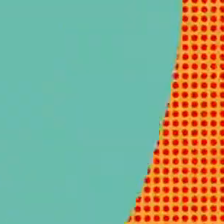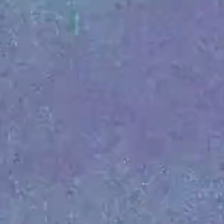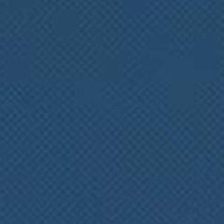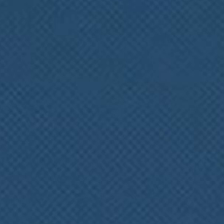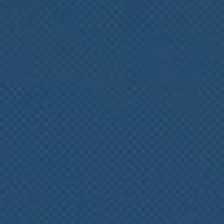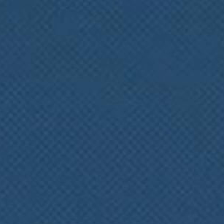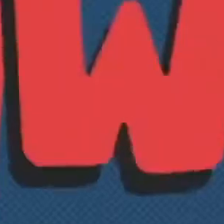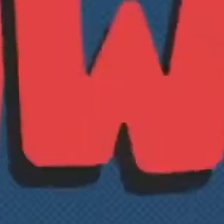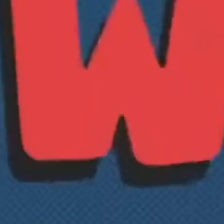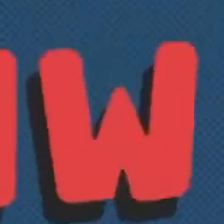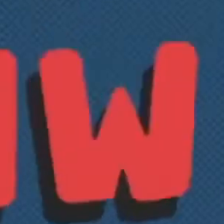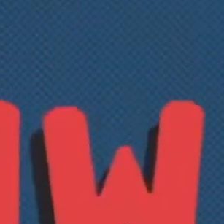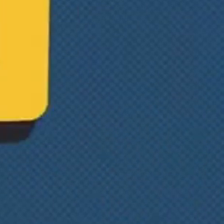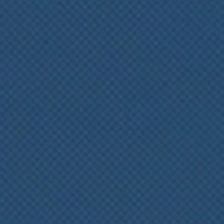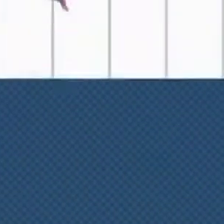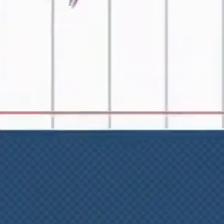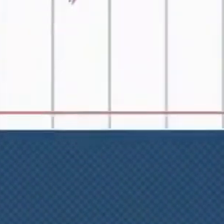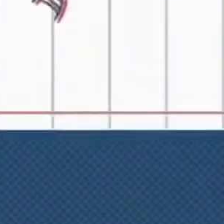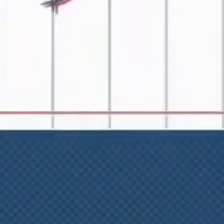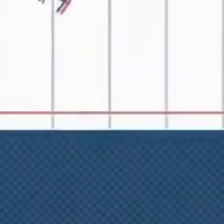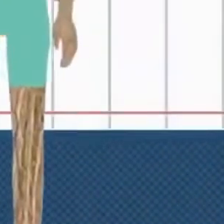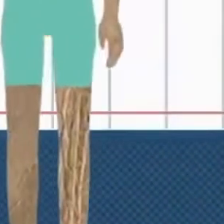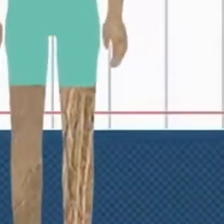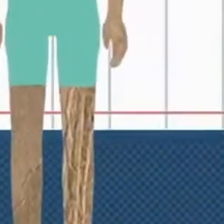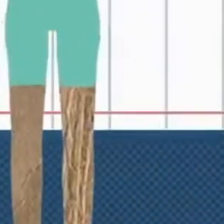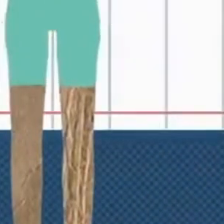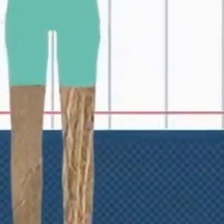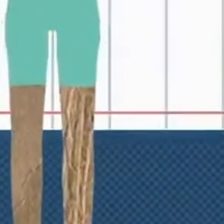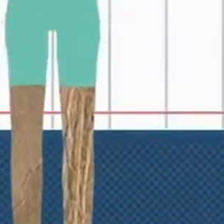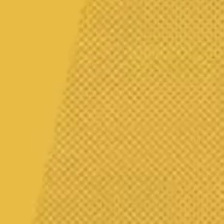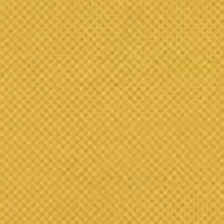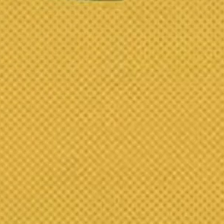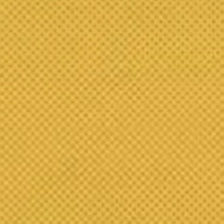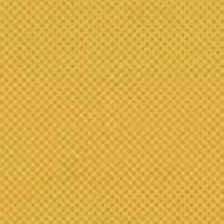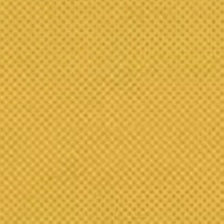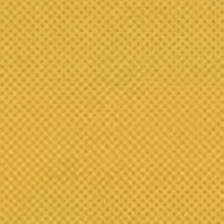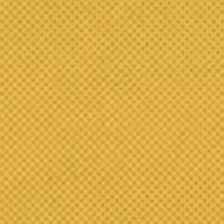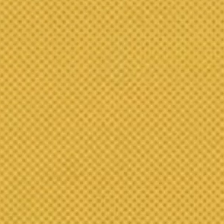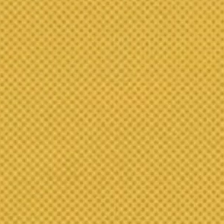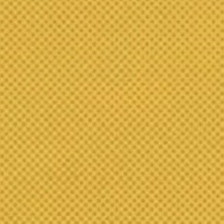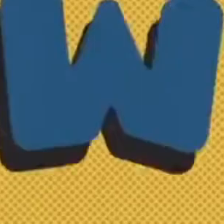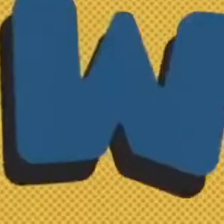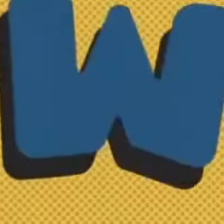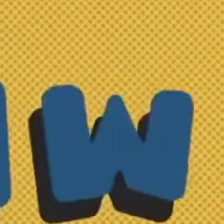Yay! We're learning every day.